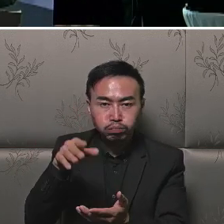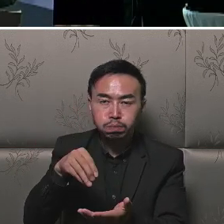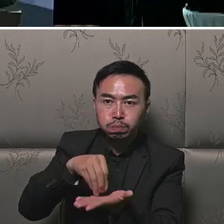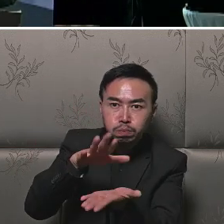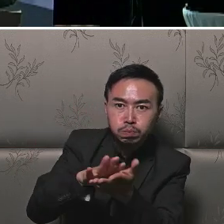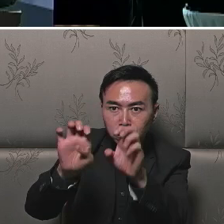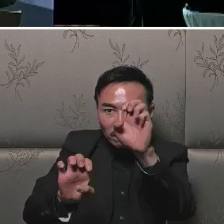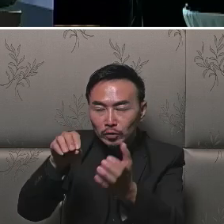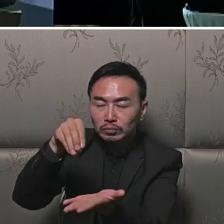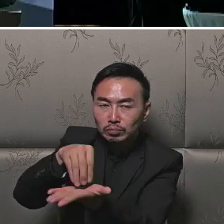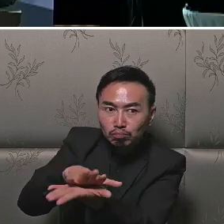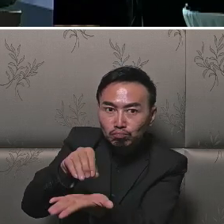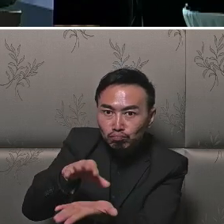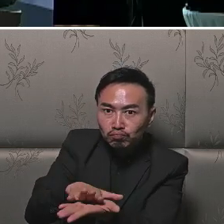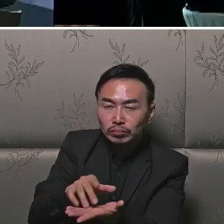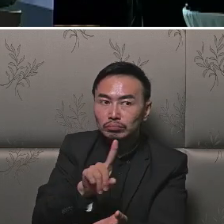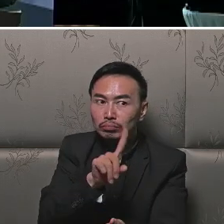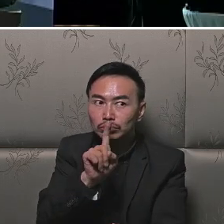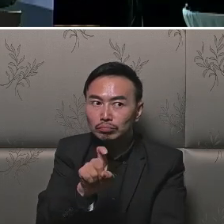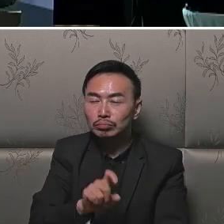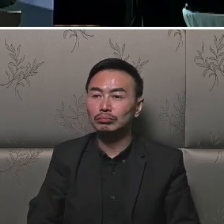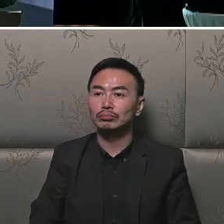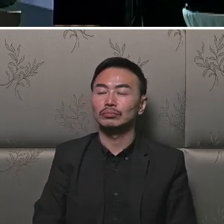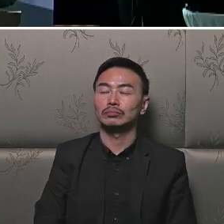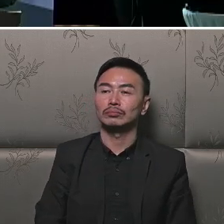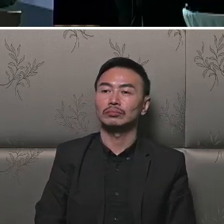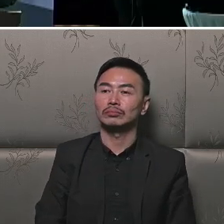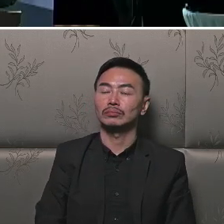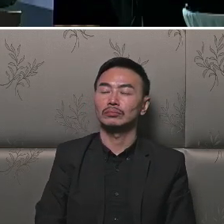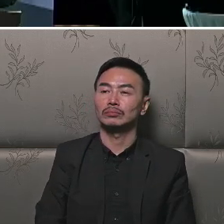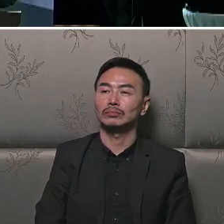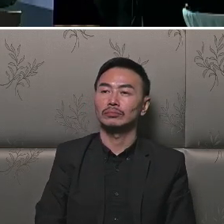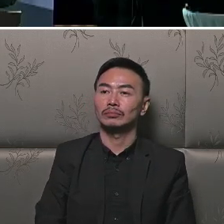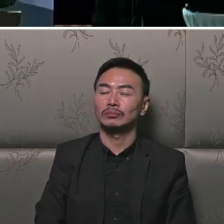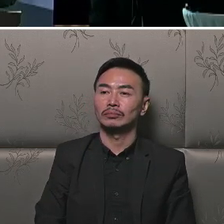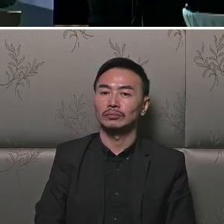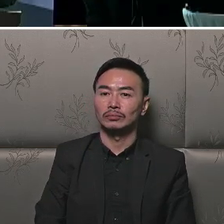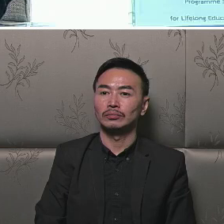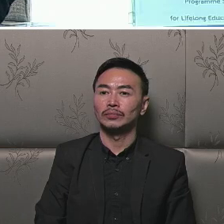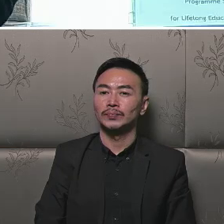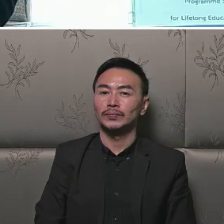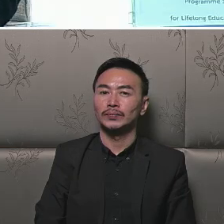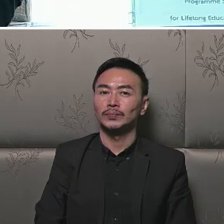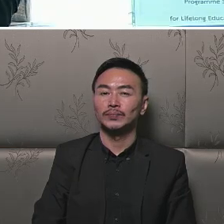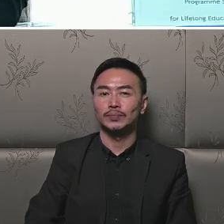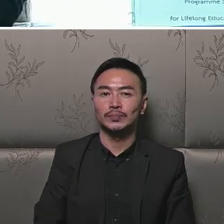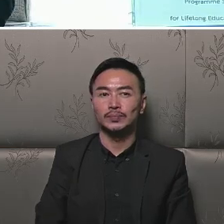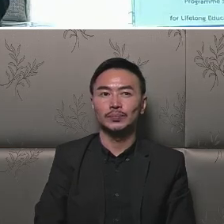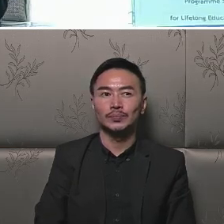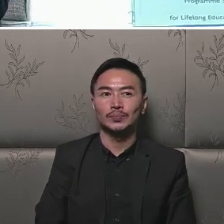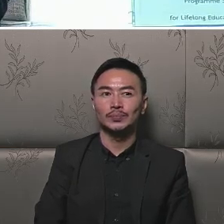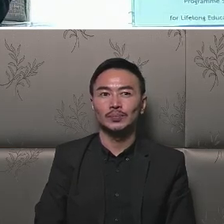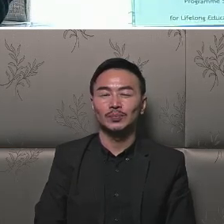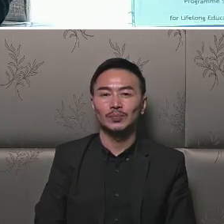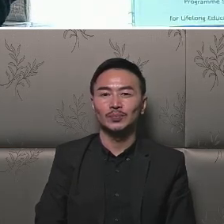Thank you. Well, I think there is no official survey done for, there has